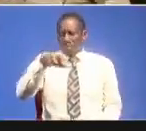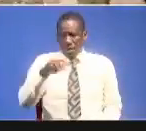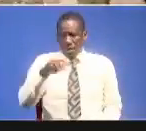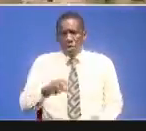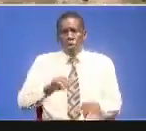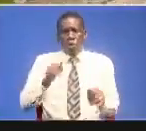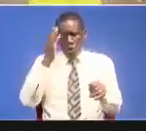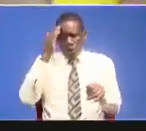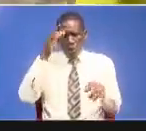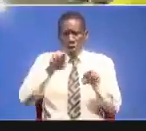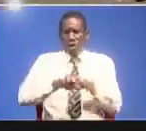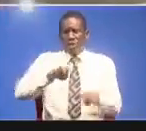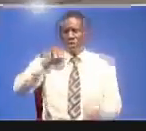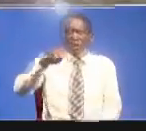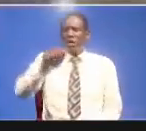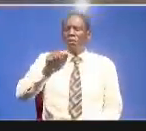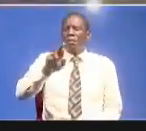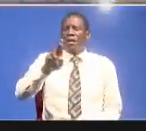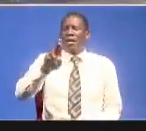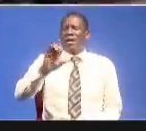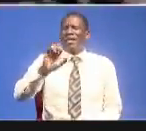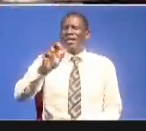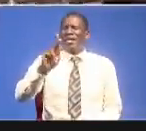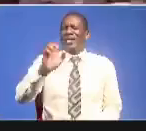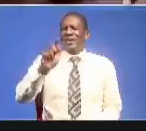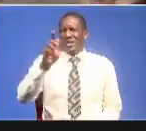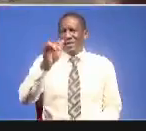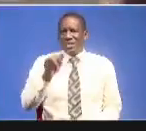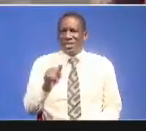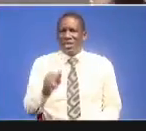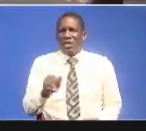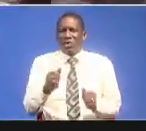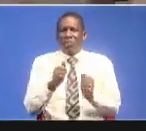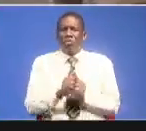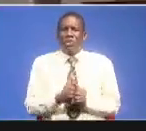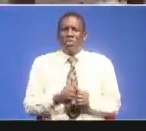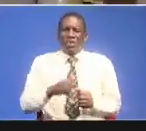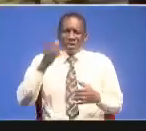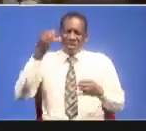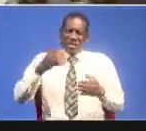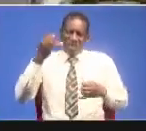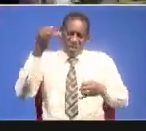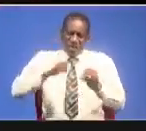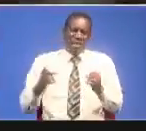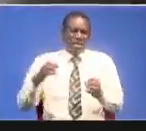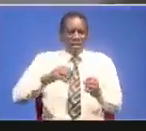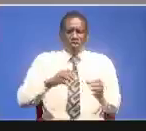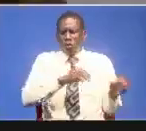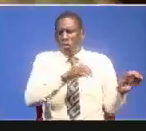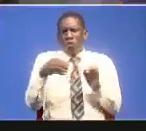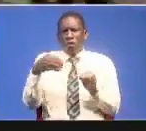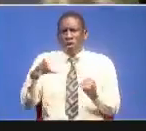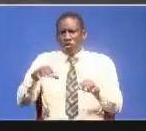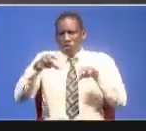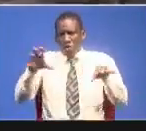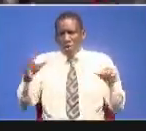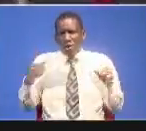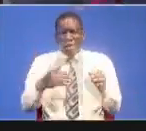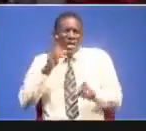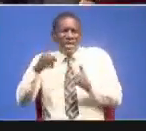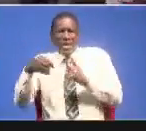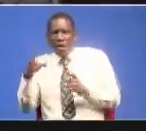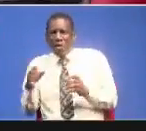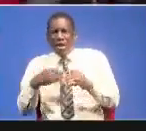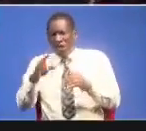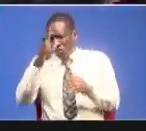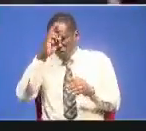as Marikiti, despite the expiry of a notice to vacate, had to run for their lives after police